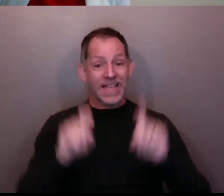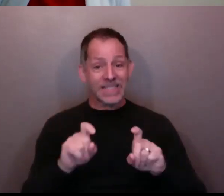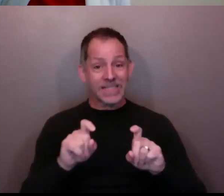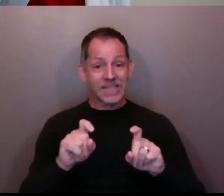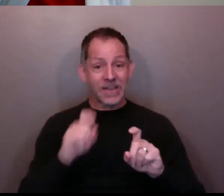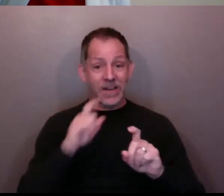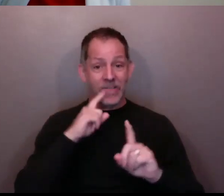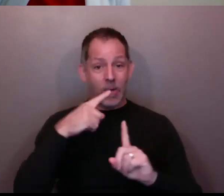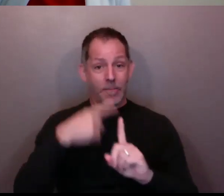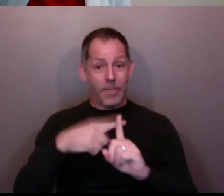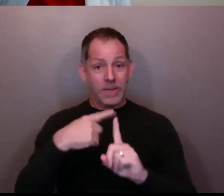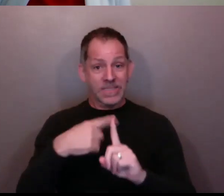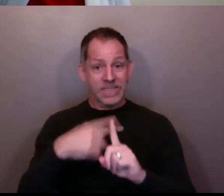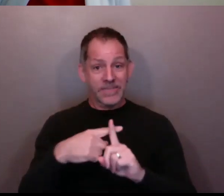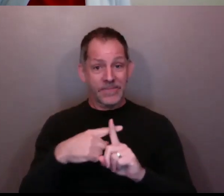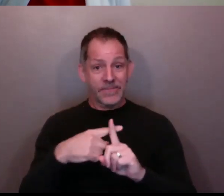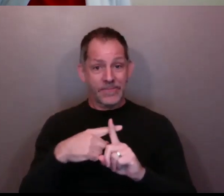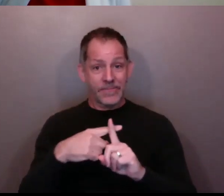went down.